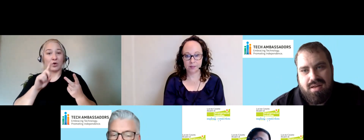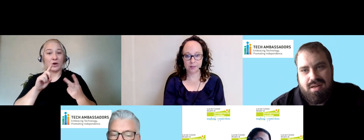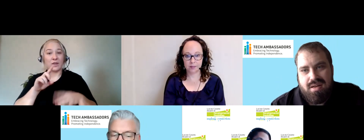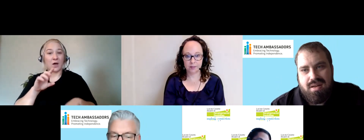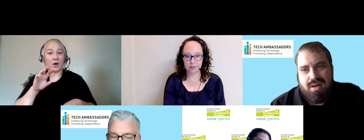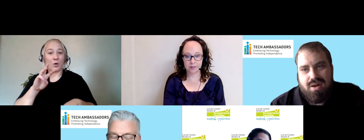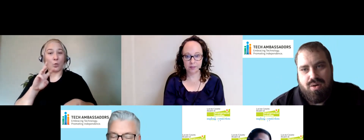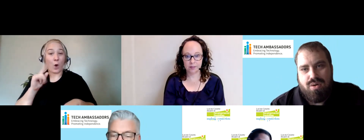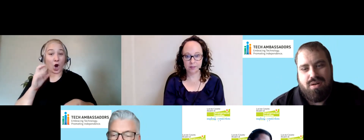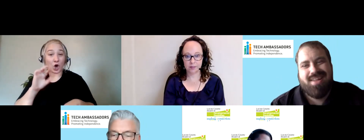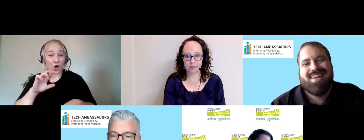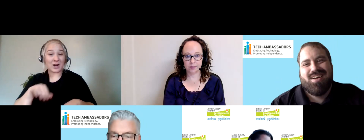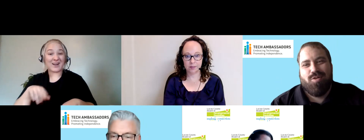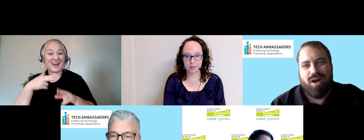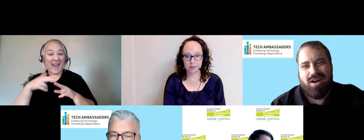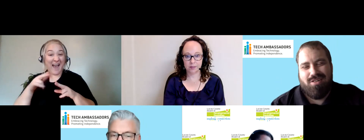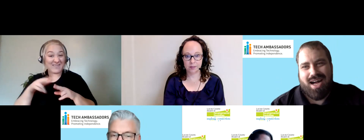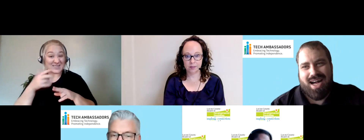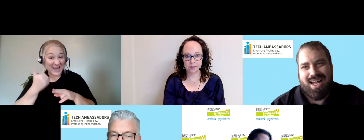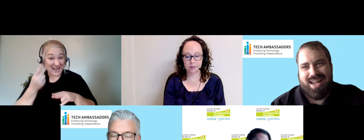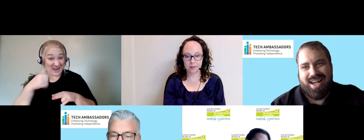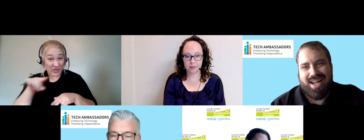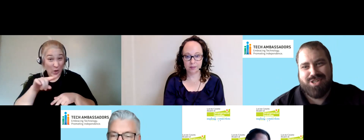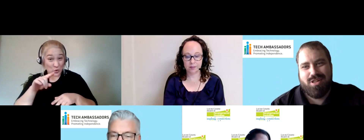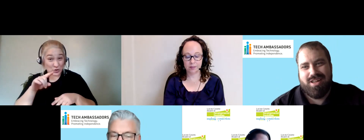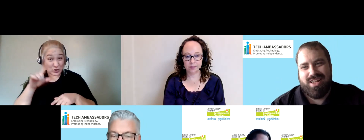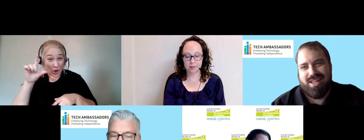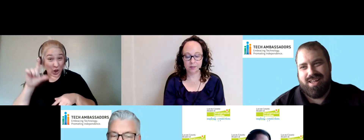you use? Well, I